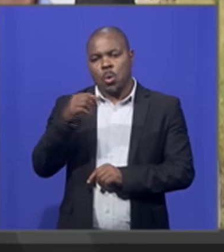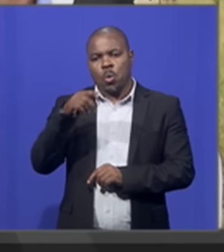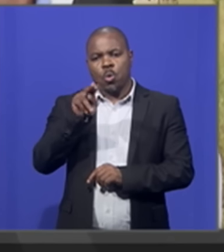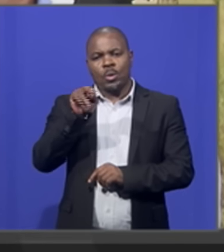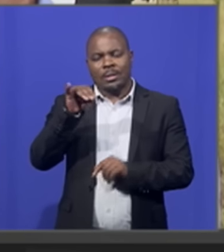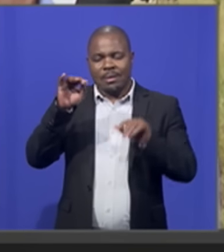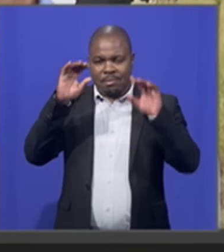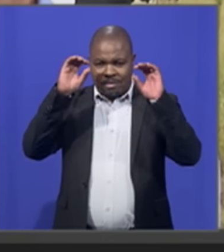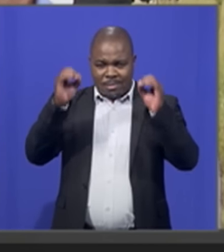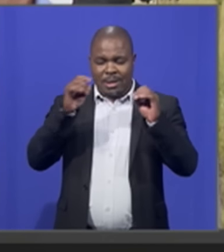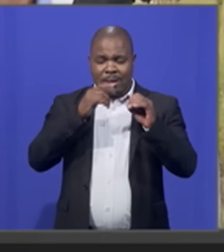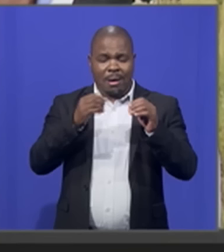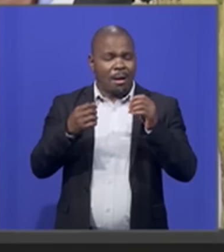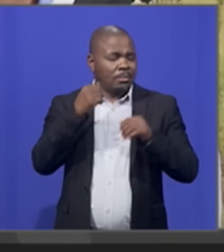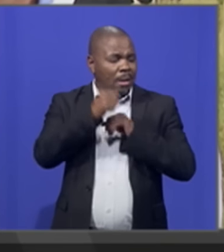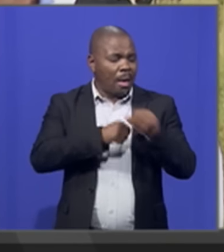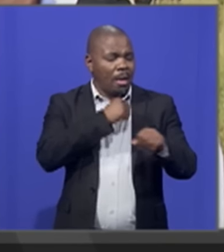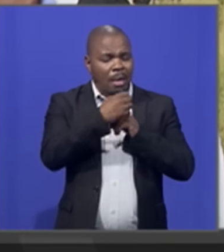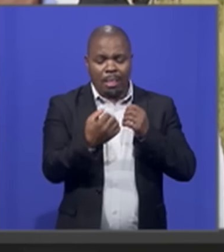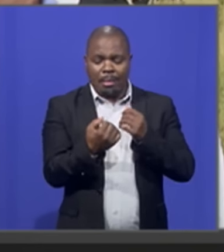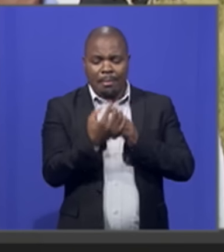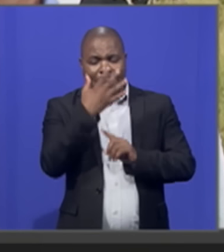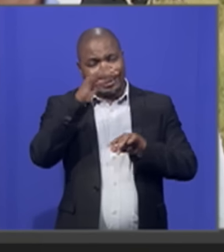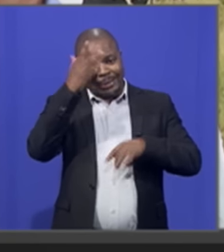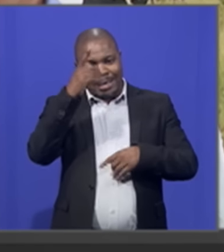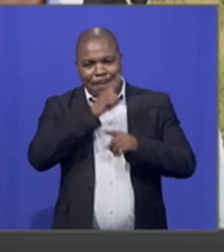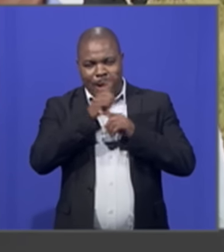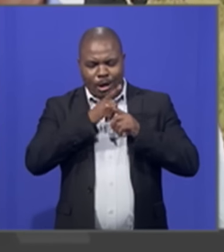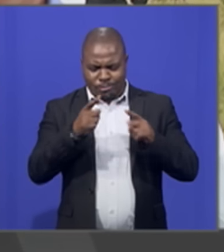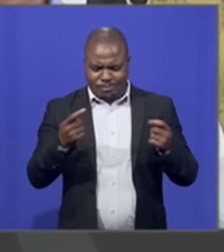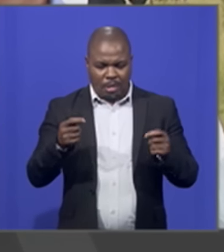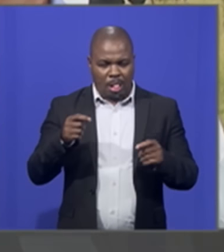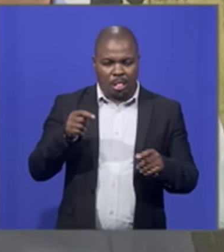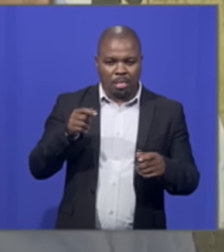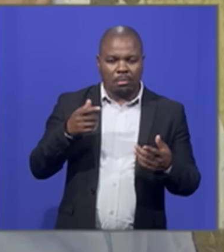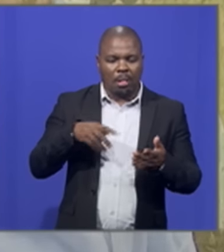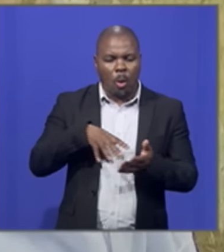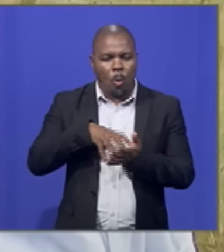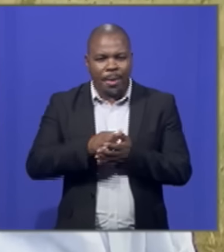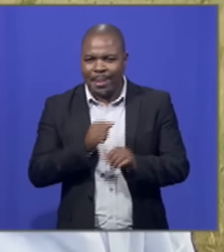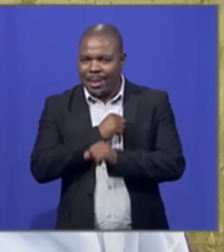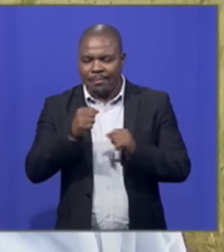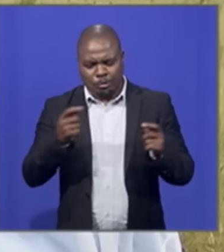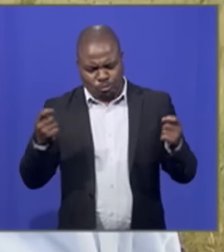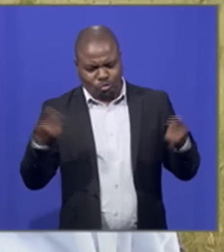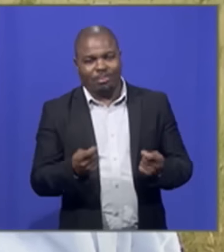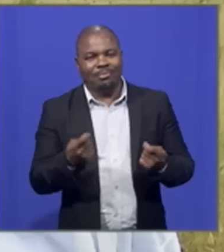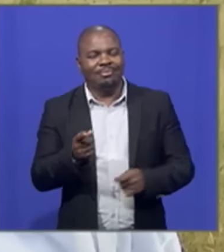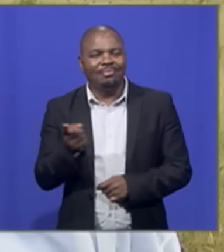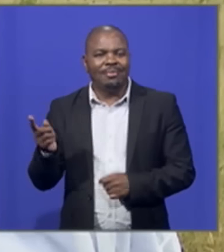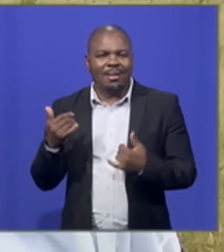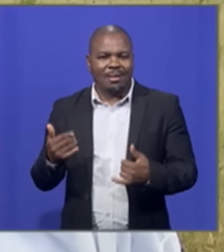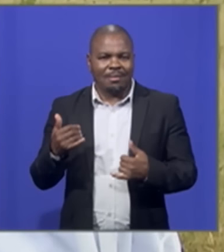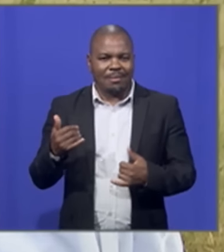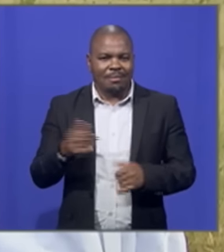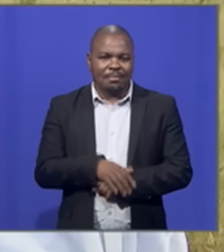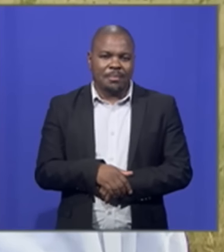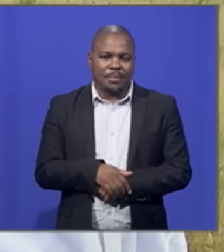for millennia, and because of that they're more resistant, or resilient is probably the better